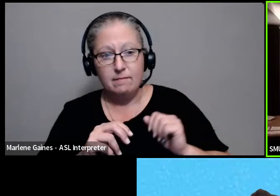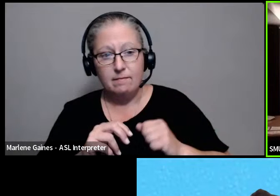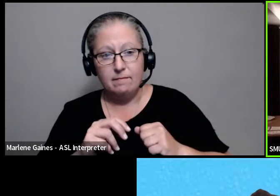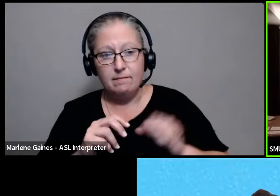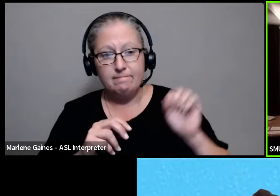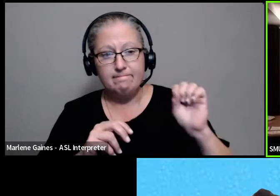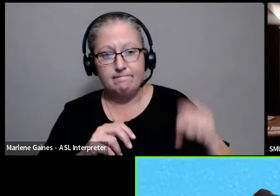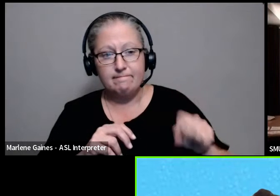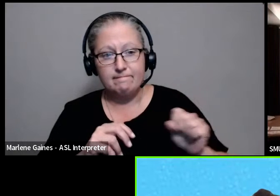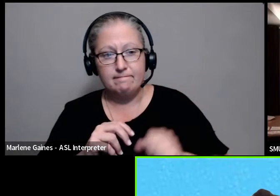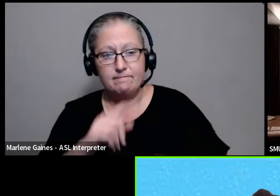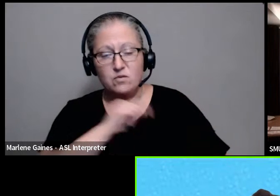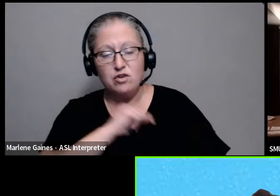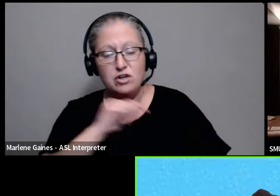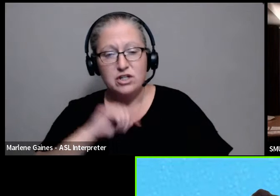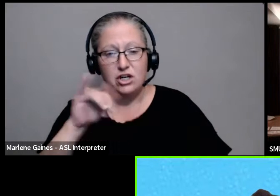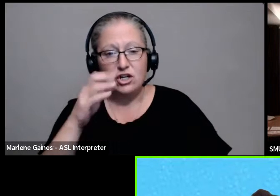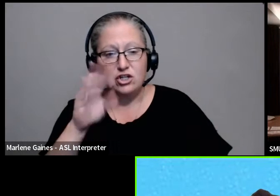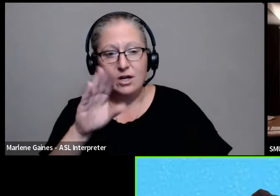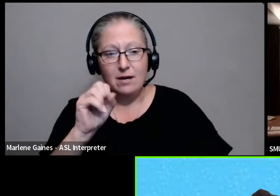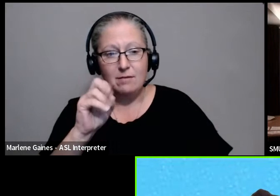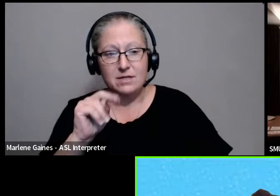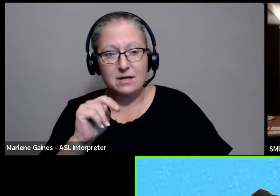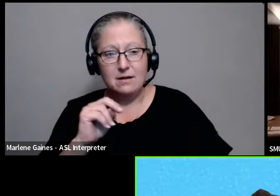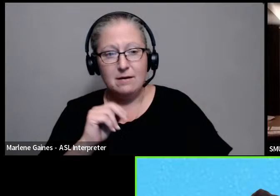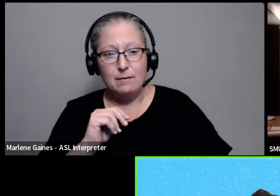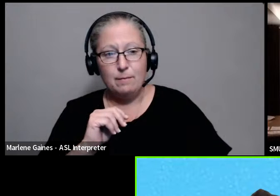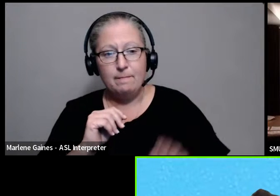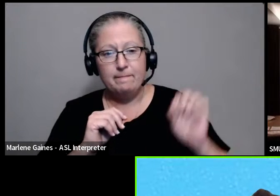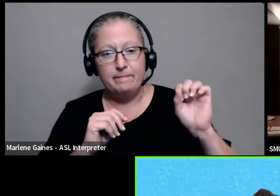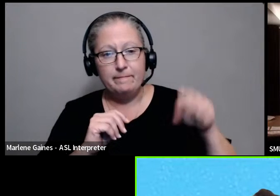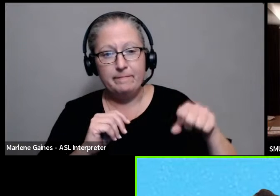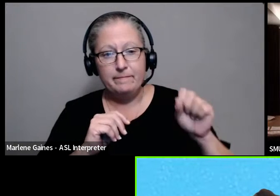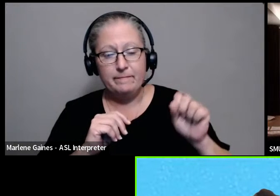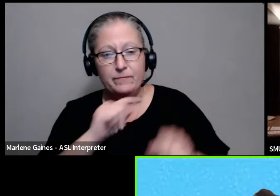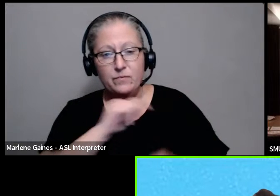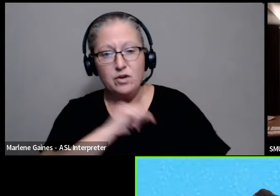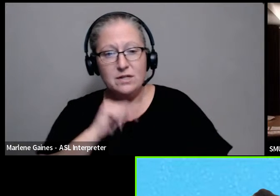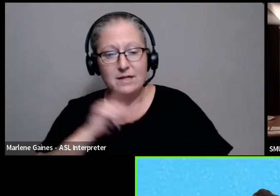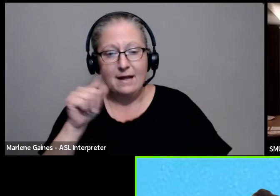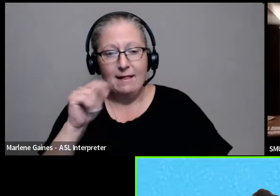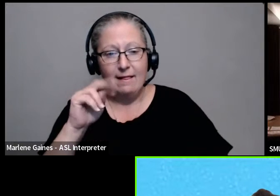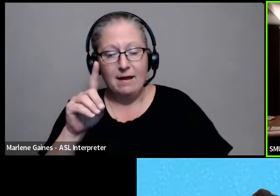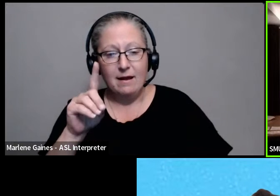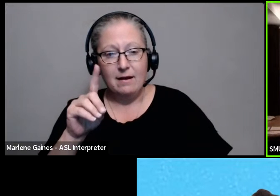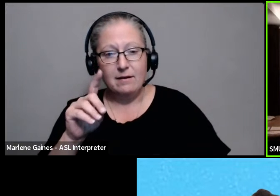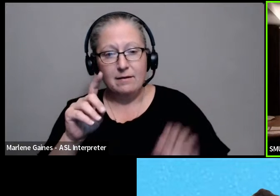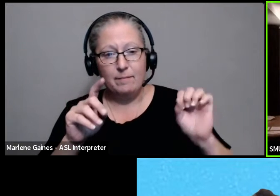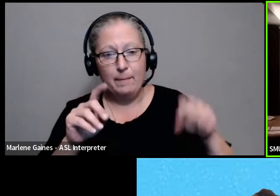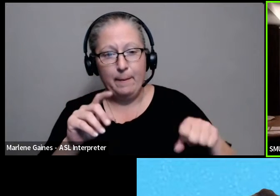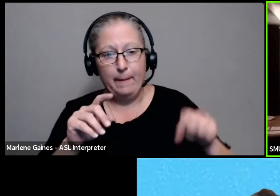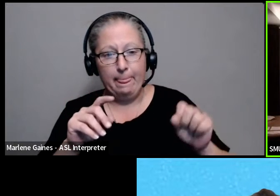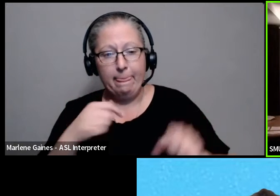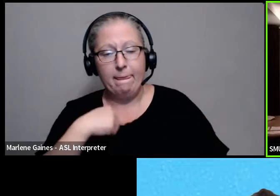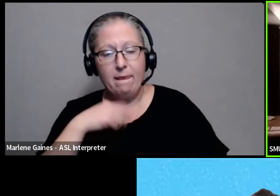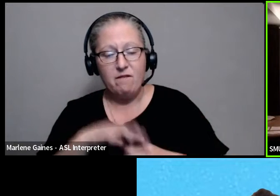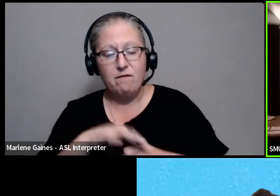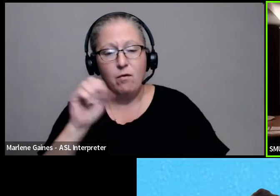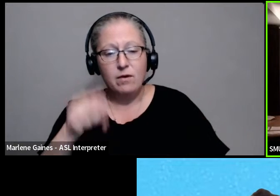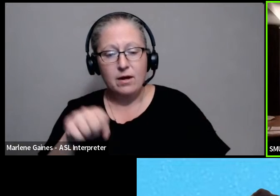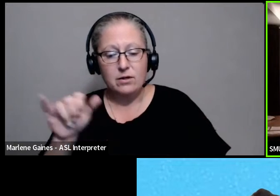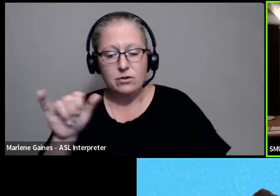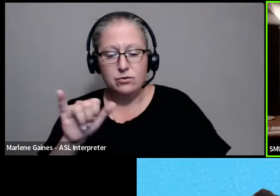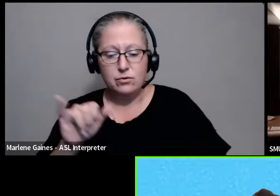Aye. trustee Jacobson, Aye. trustee Land, Aye. and I vote aye as